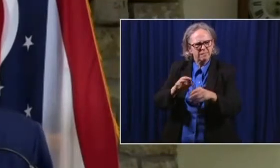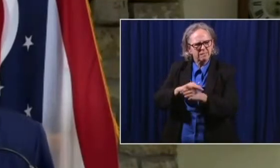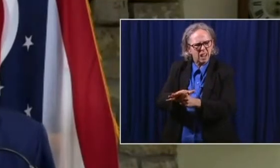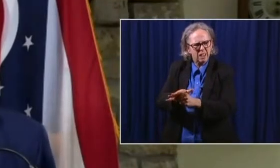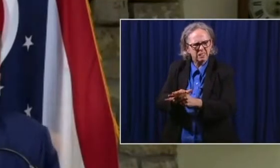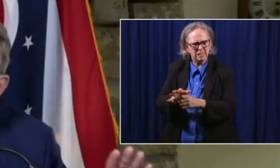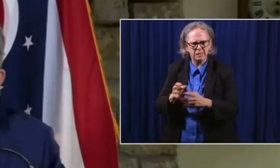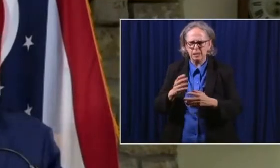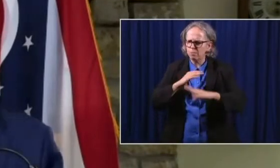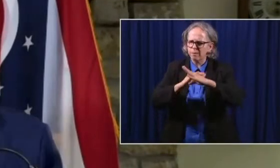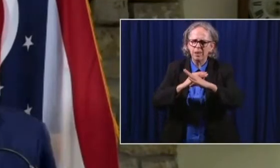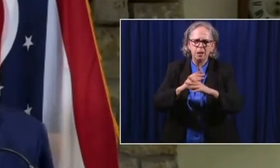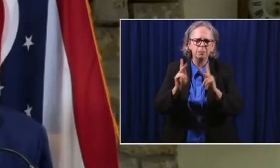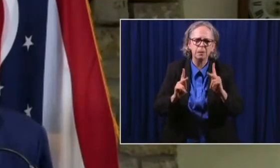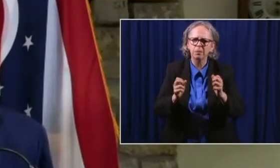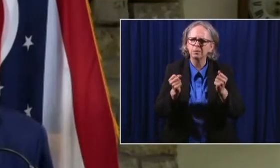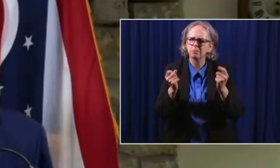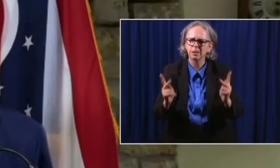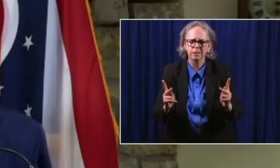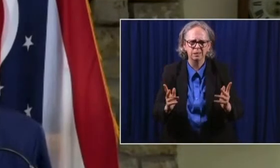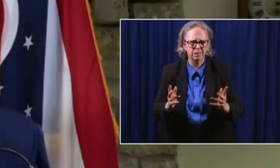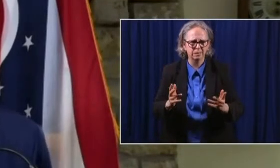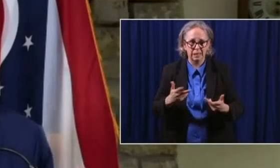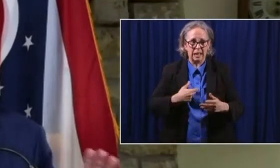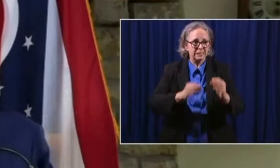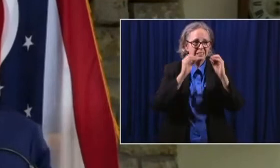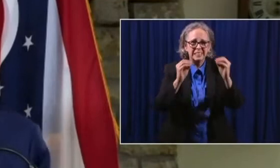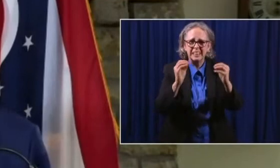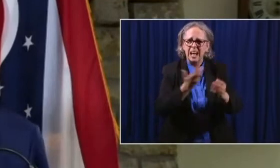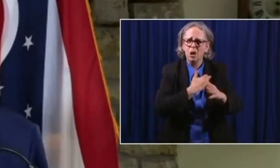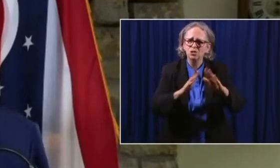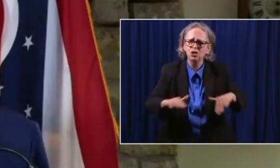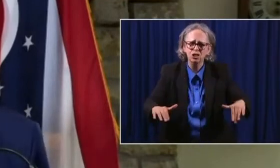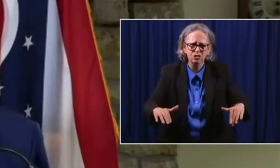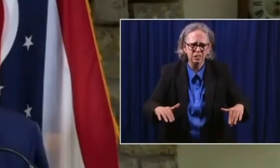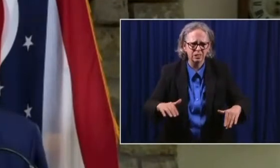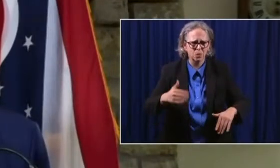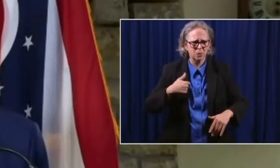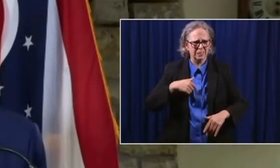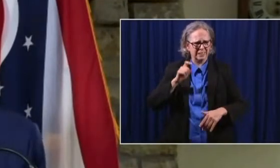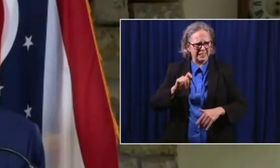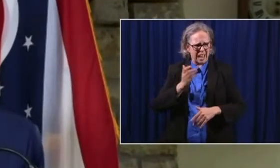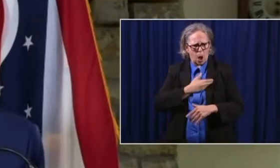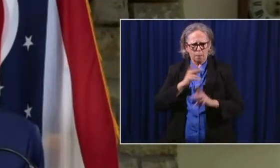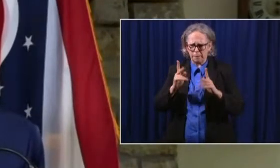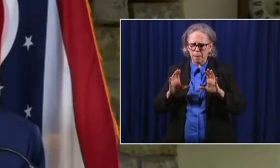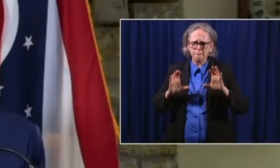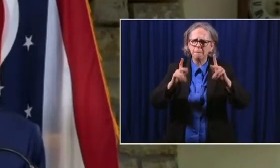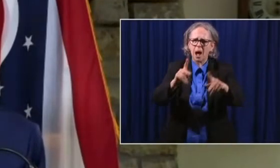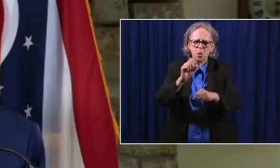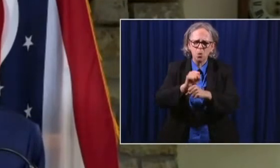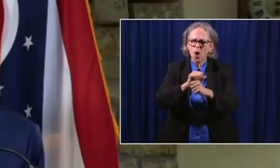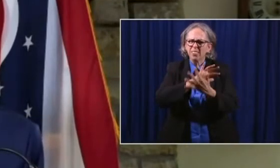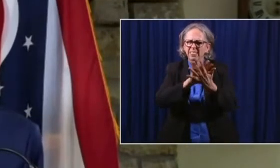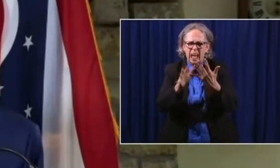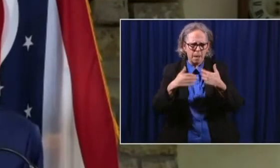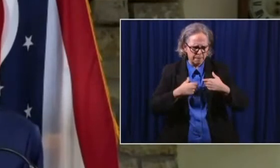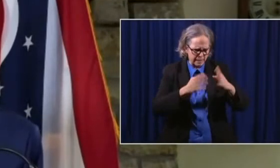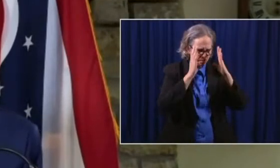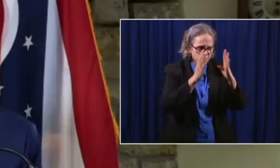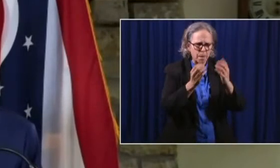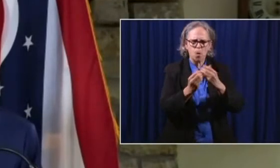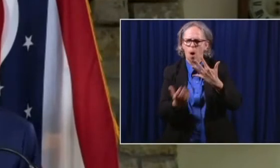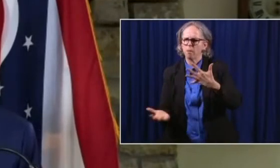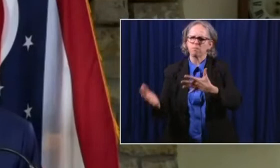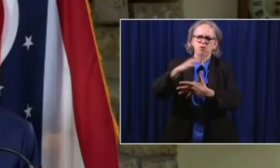save. We got to educate our kids. We got to put people back to work. I mean, these are the things that I'm focused on and the Lieutenant Governor